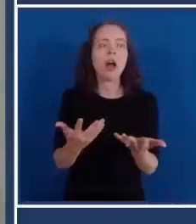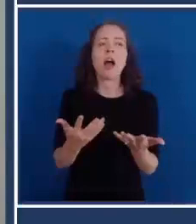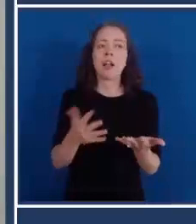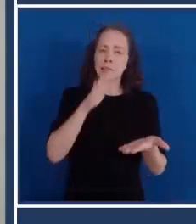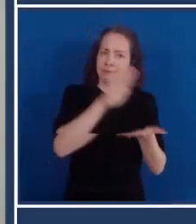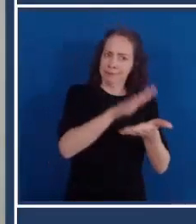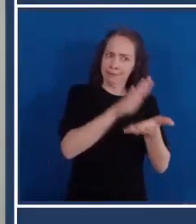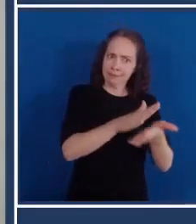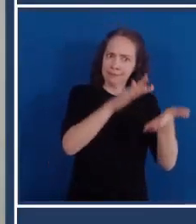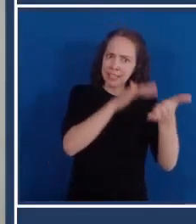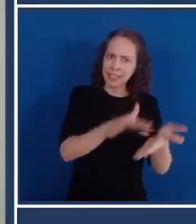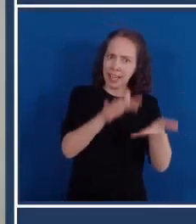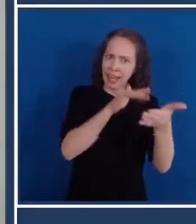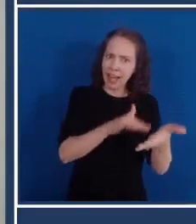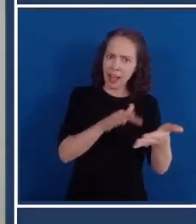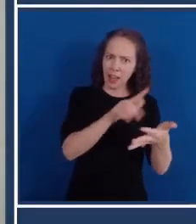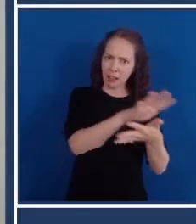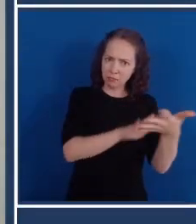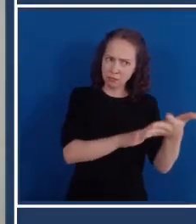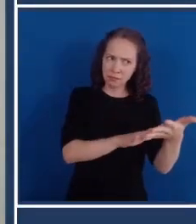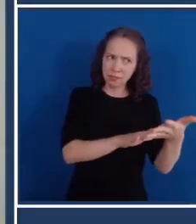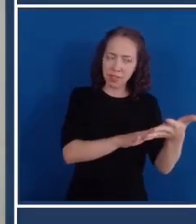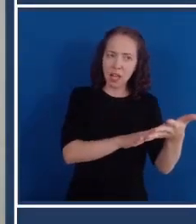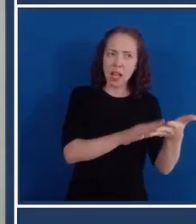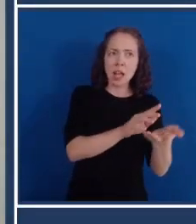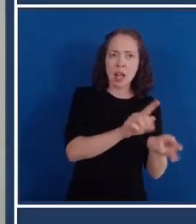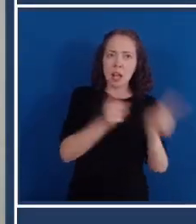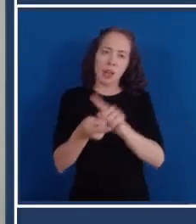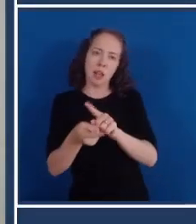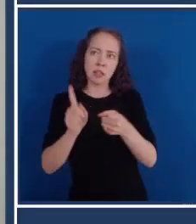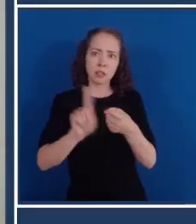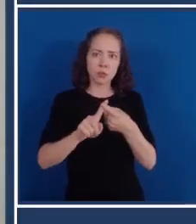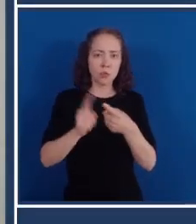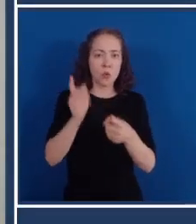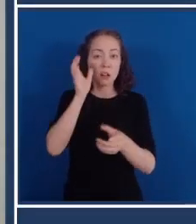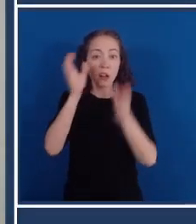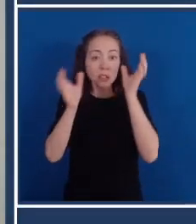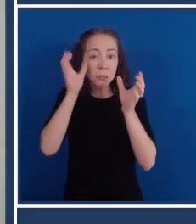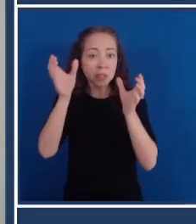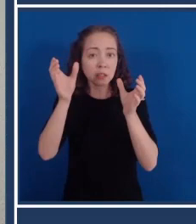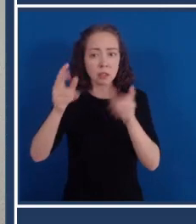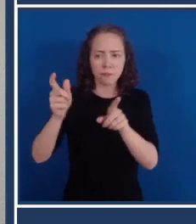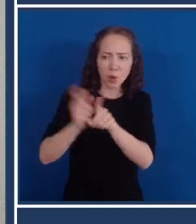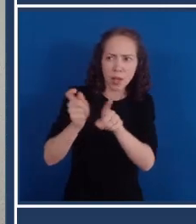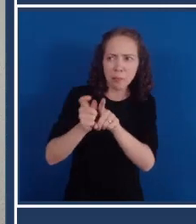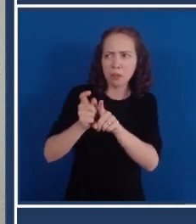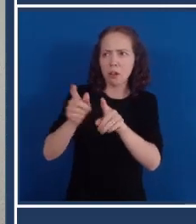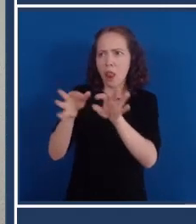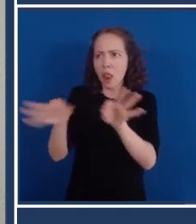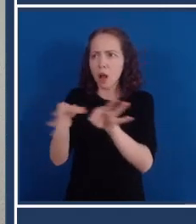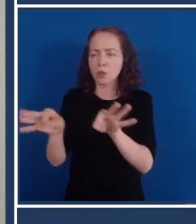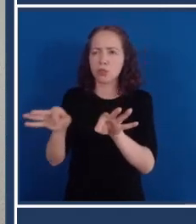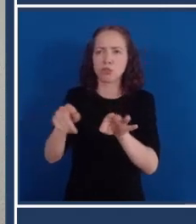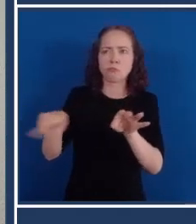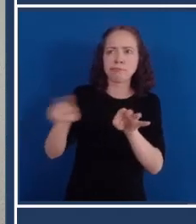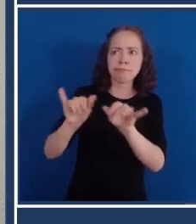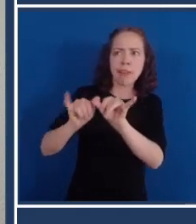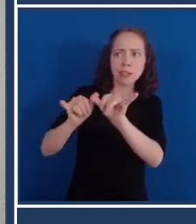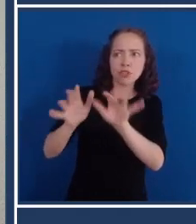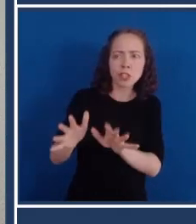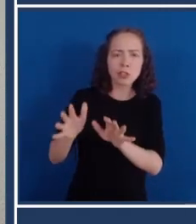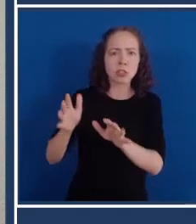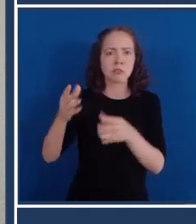to concepts and even vocabulary, language that our engineers and salespeople understand. We've got